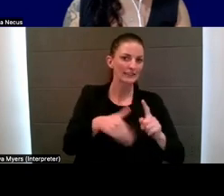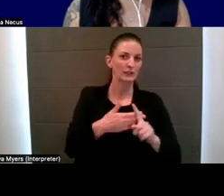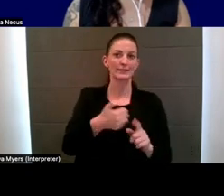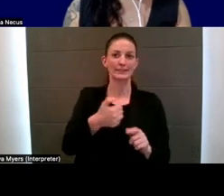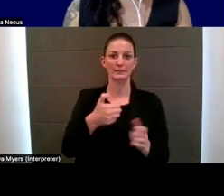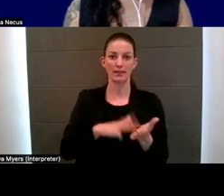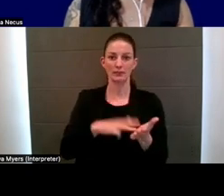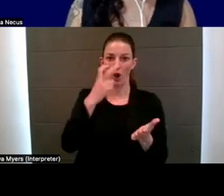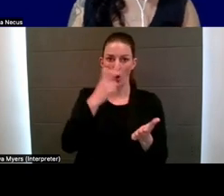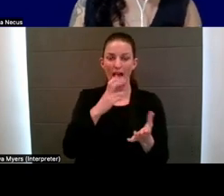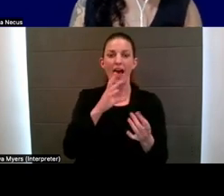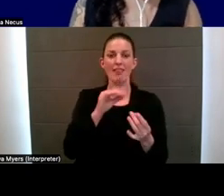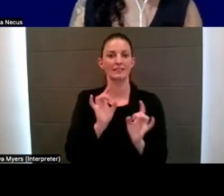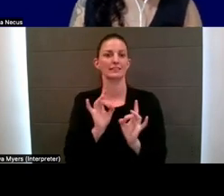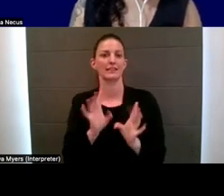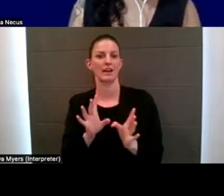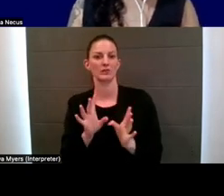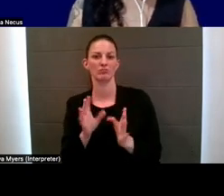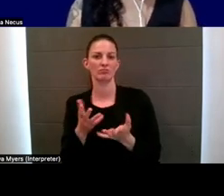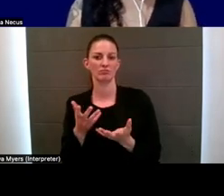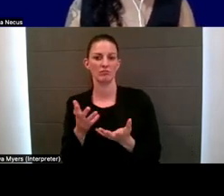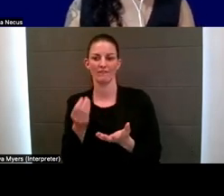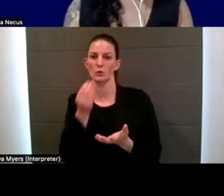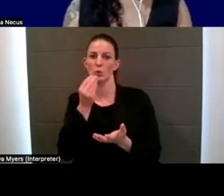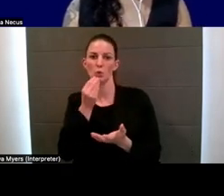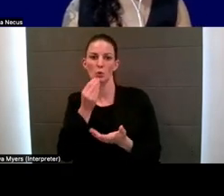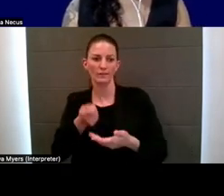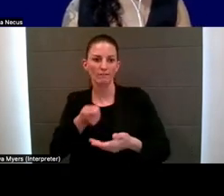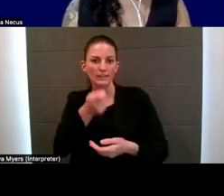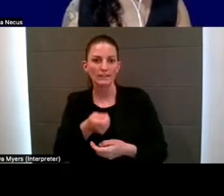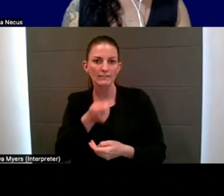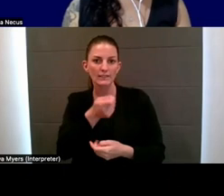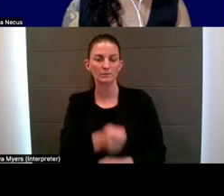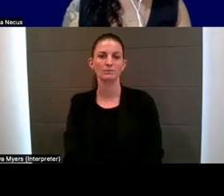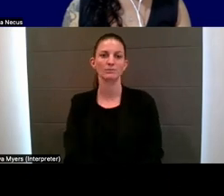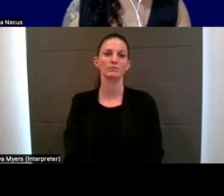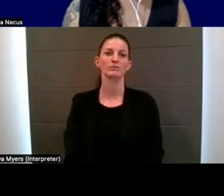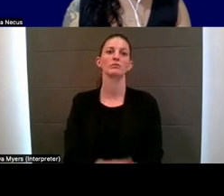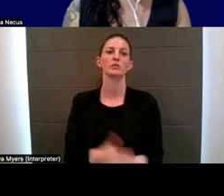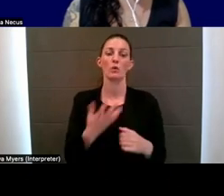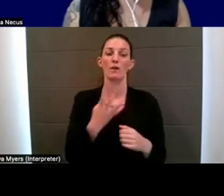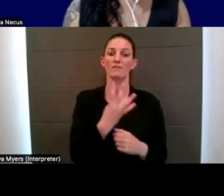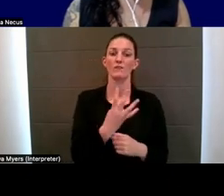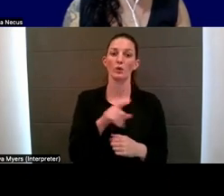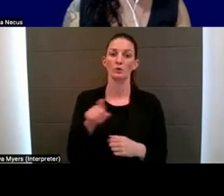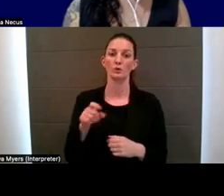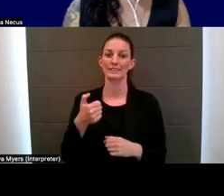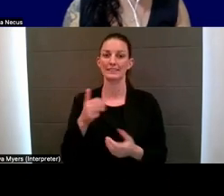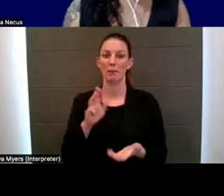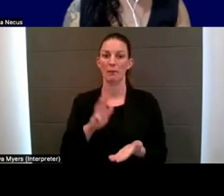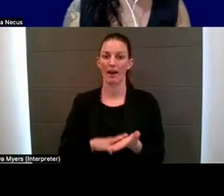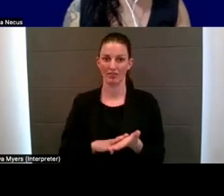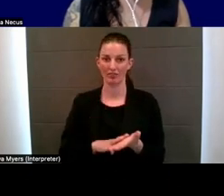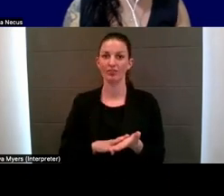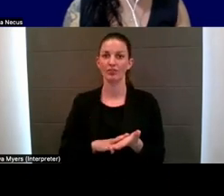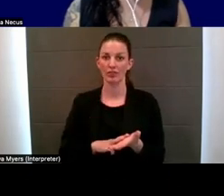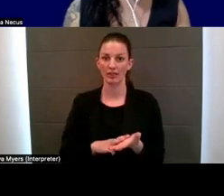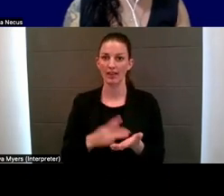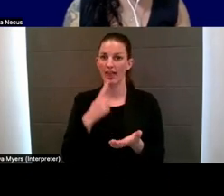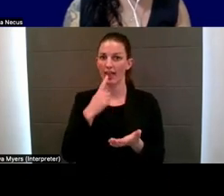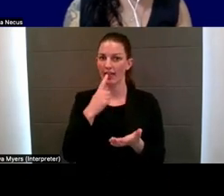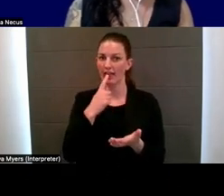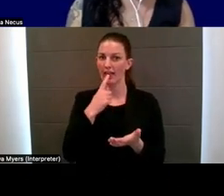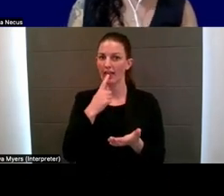Okay. So when we're thinking about starting solids, from 4 to 6 months, tongue movements and oral skills start to